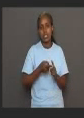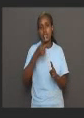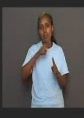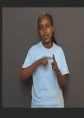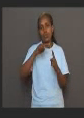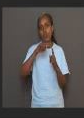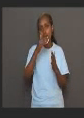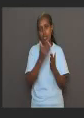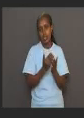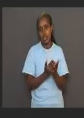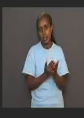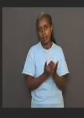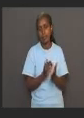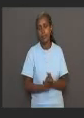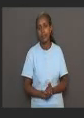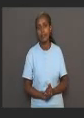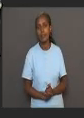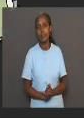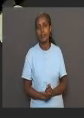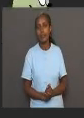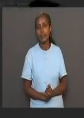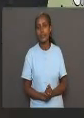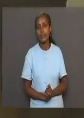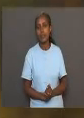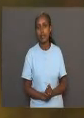Let's get back to our lesson.